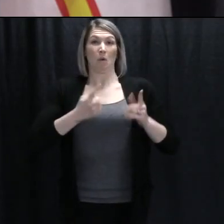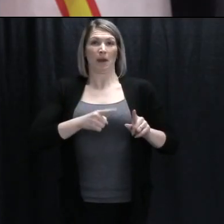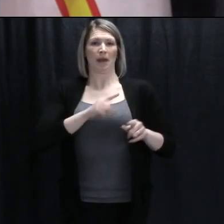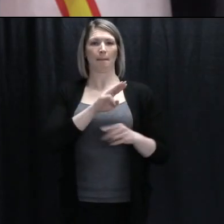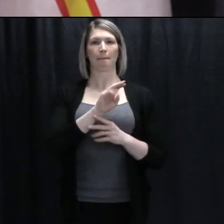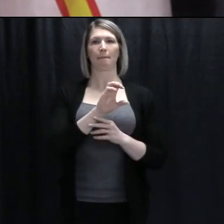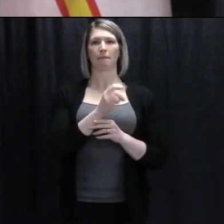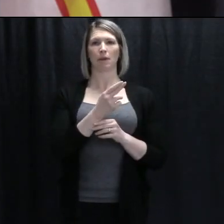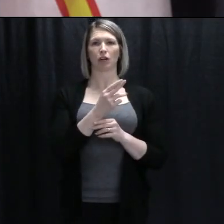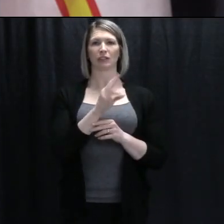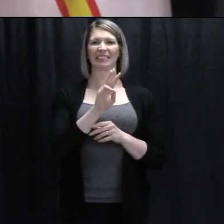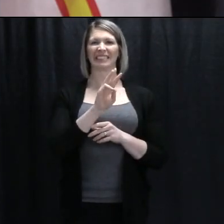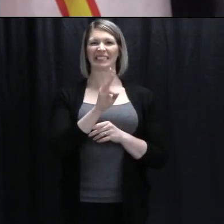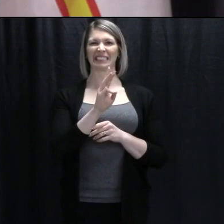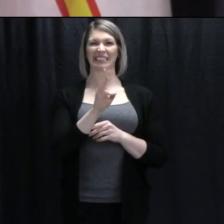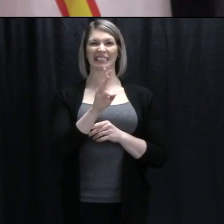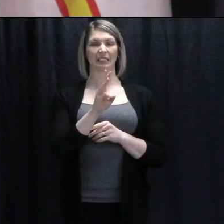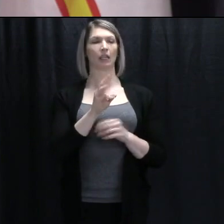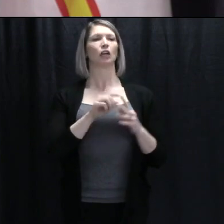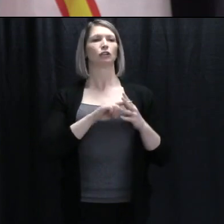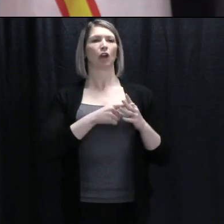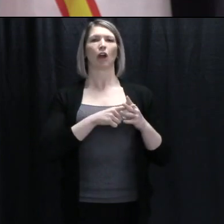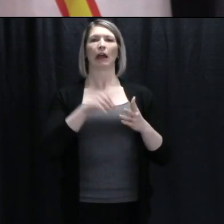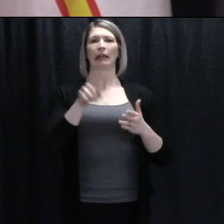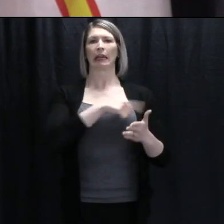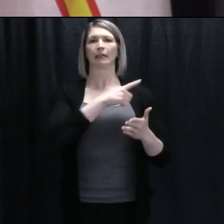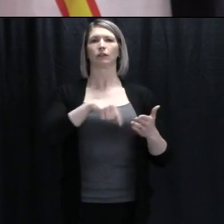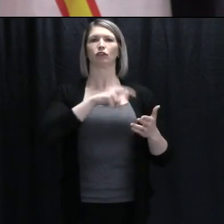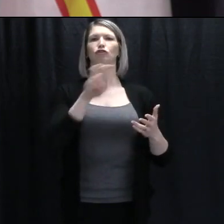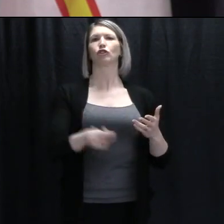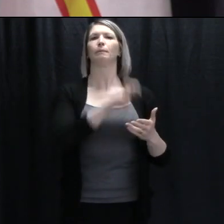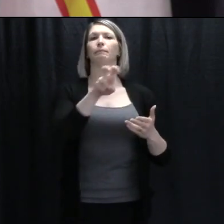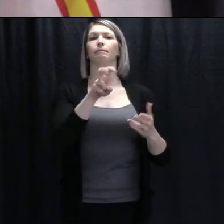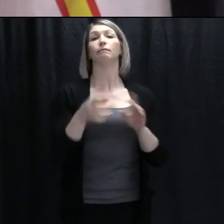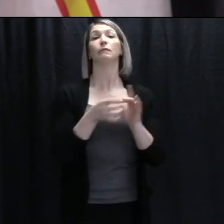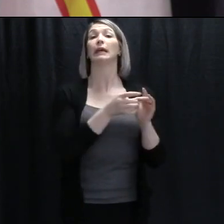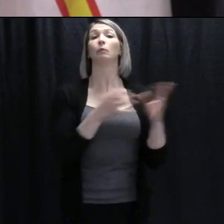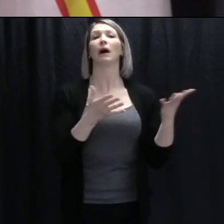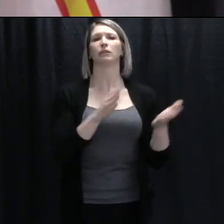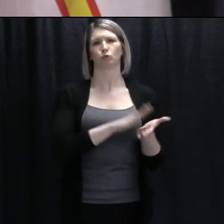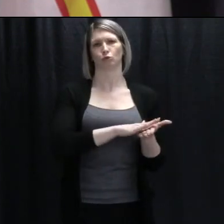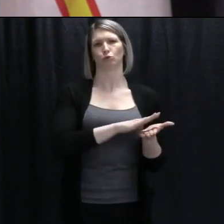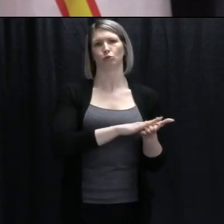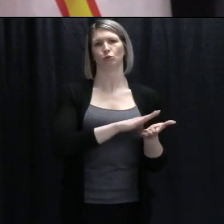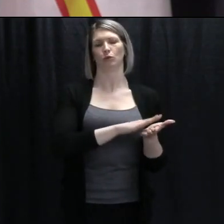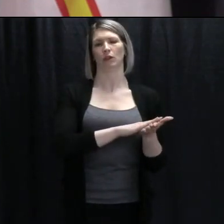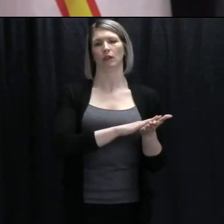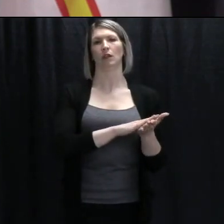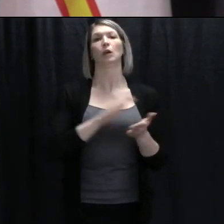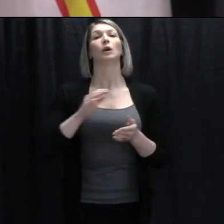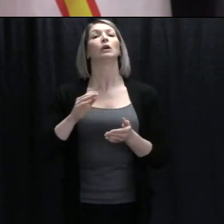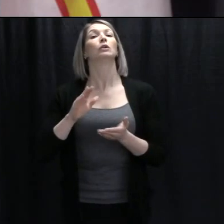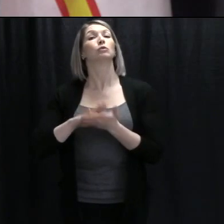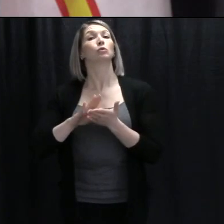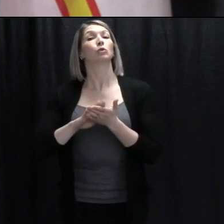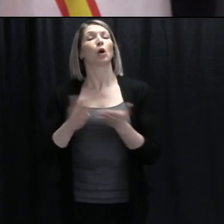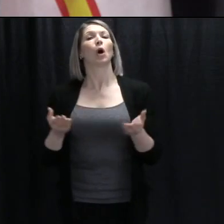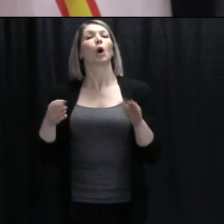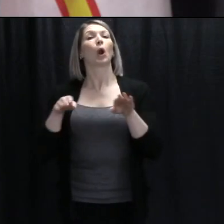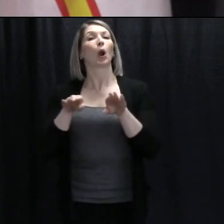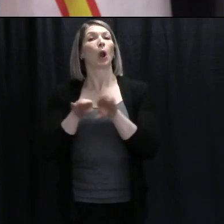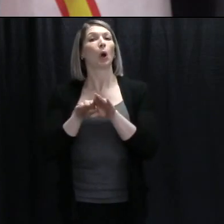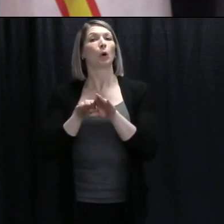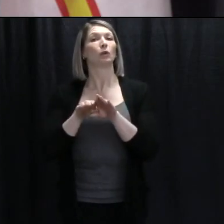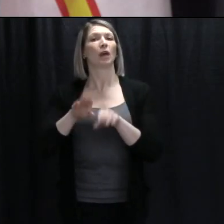to cancel school trips, school travel. In-class instruction was canceled or suspended on March